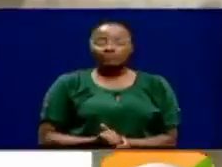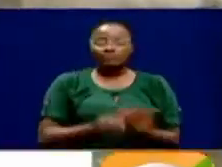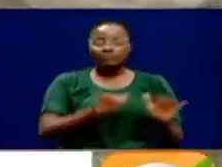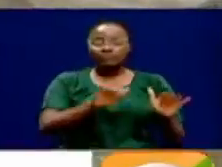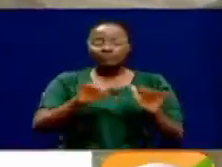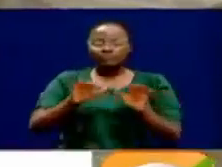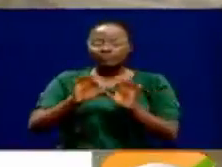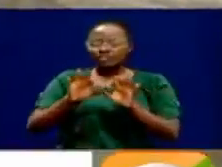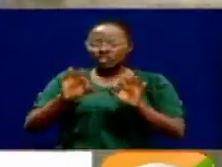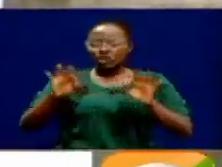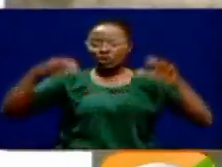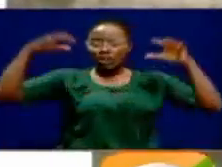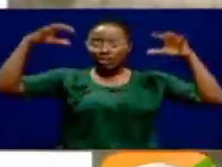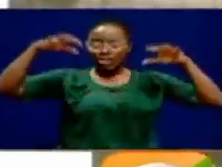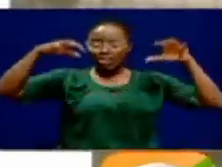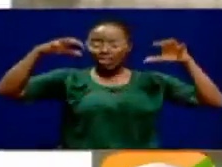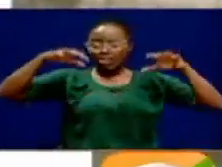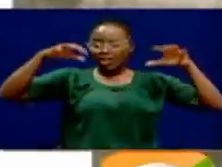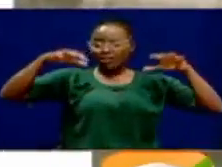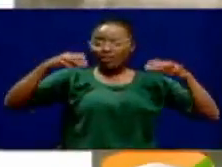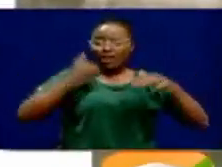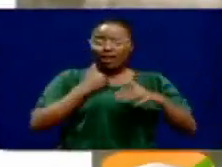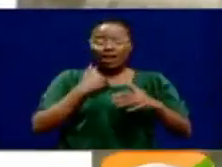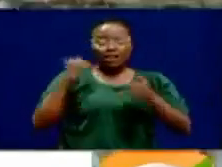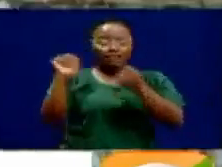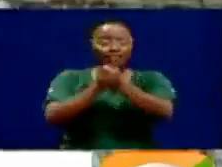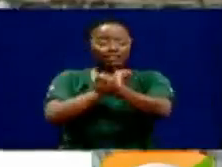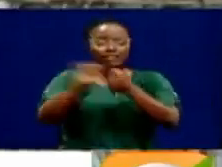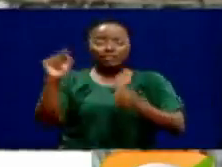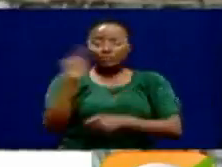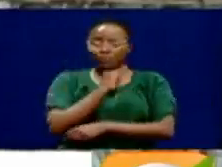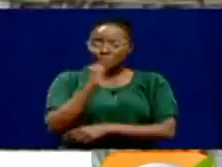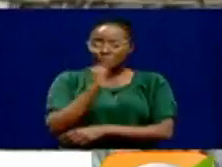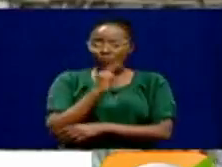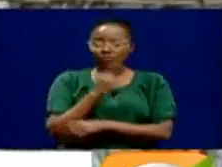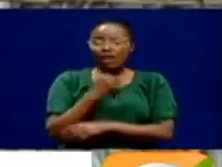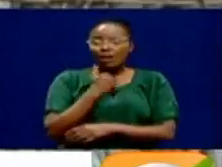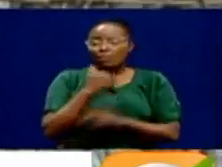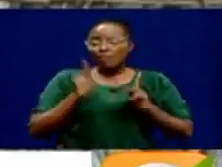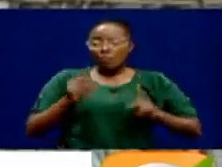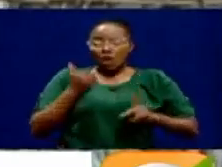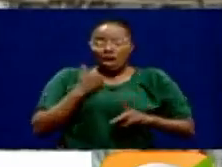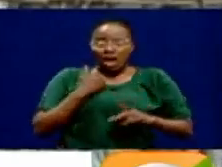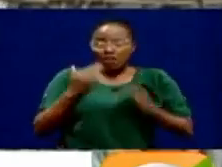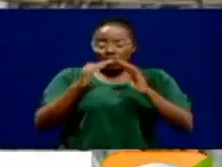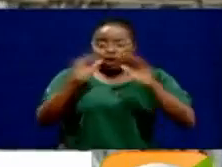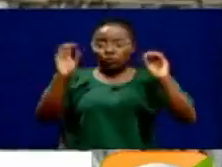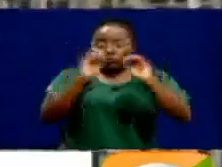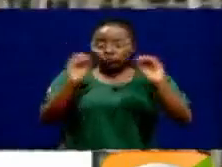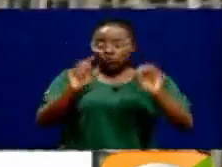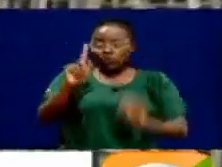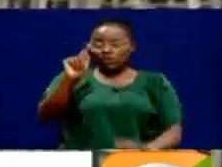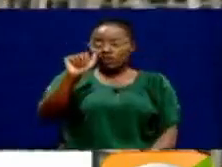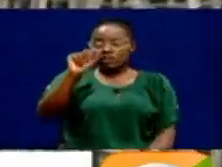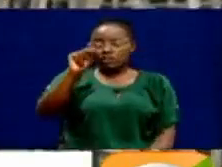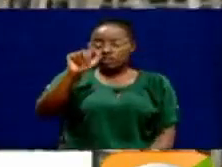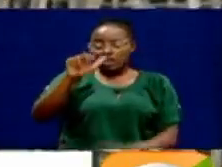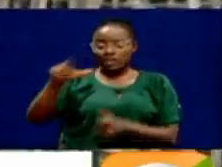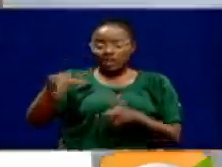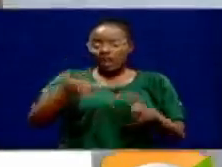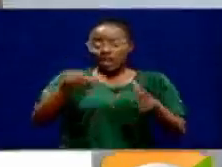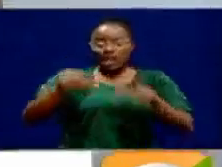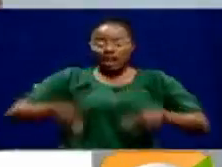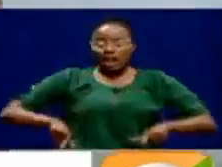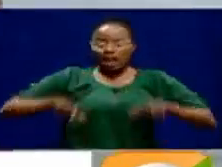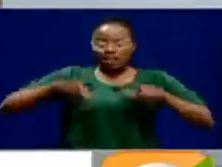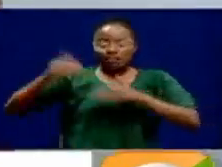The prolonged heavy rains in the country has caused destruction, left homeless hundreds of residents of Tana River living